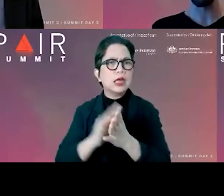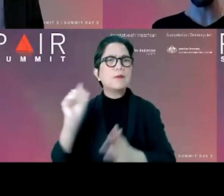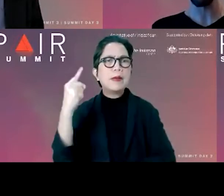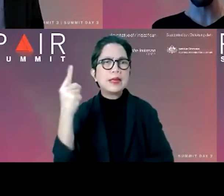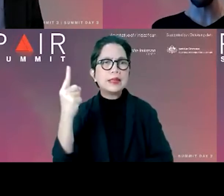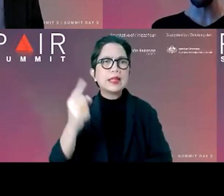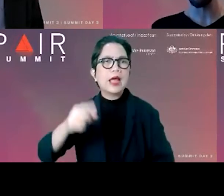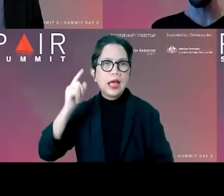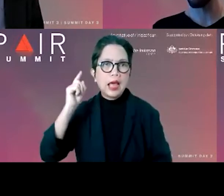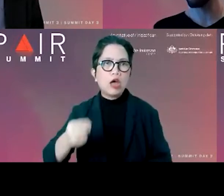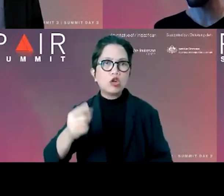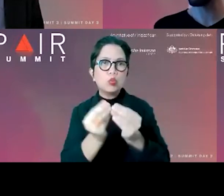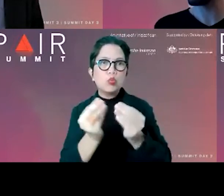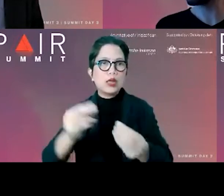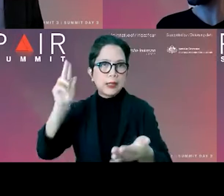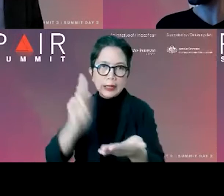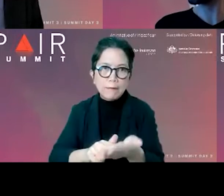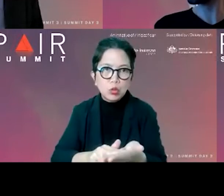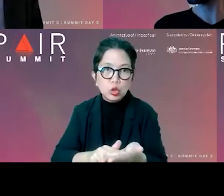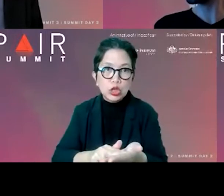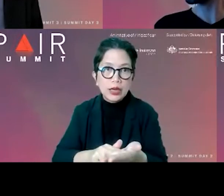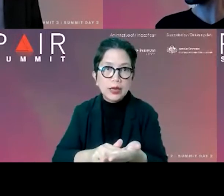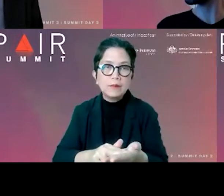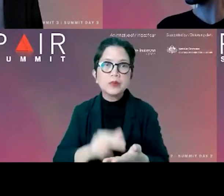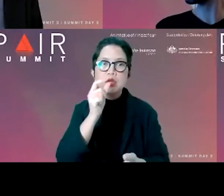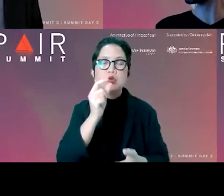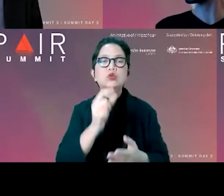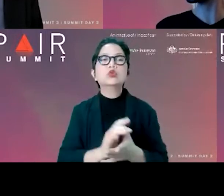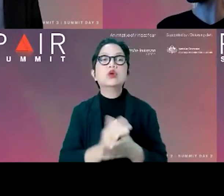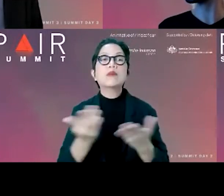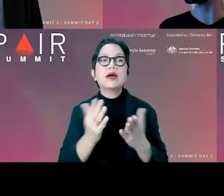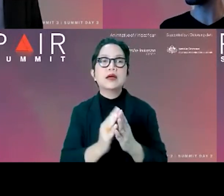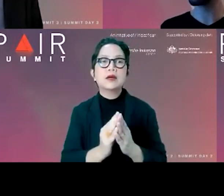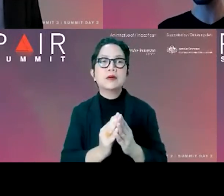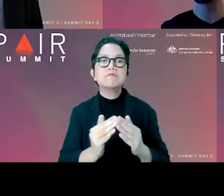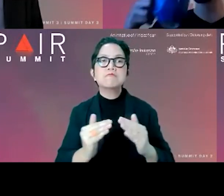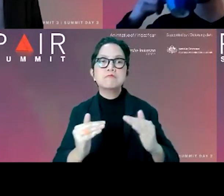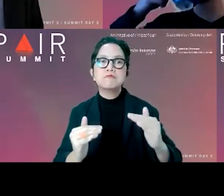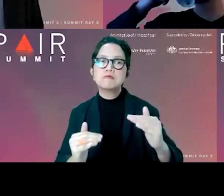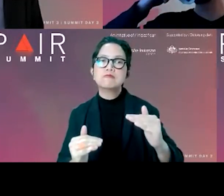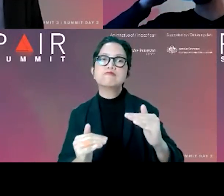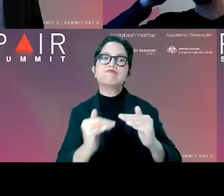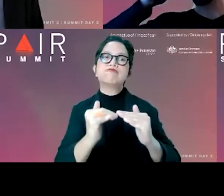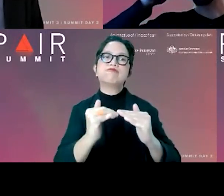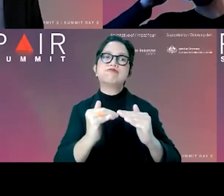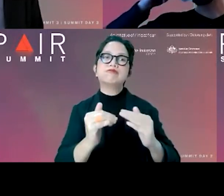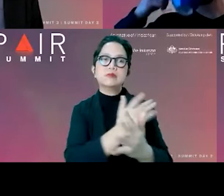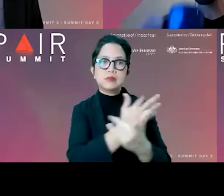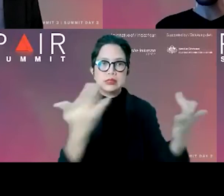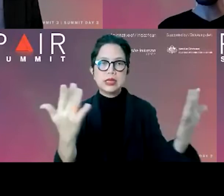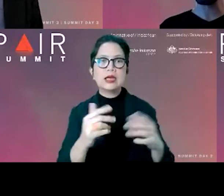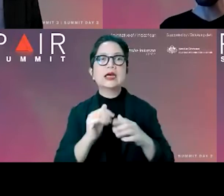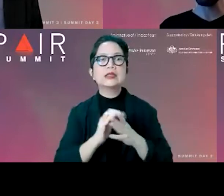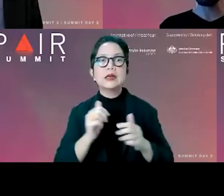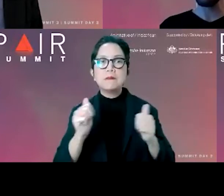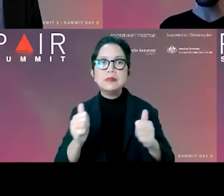decision of optimizing well-being of their population from both a health and economical perspective in the short